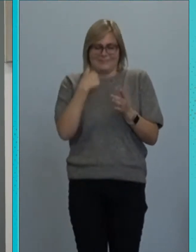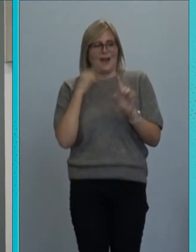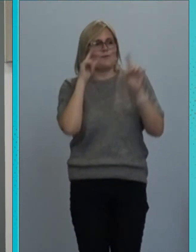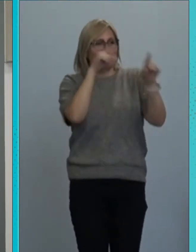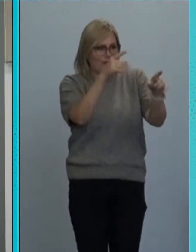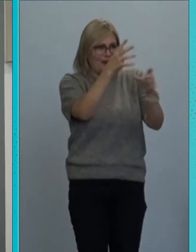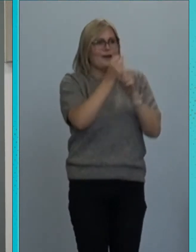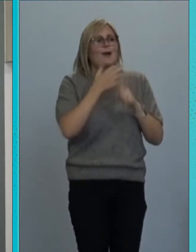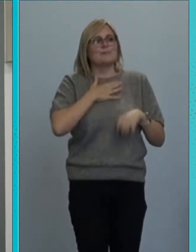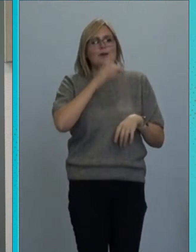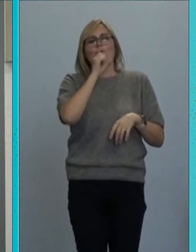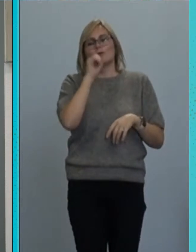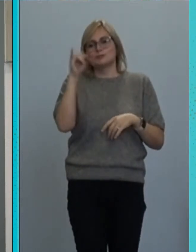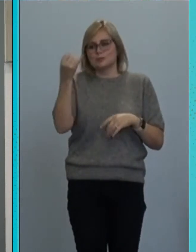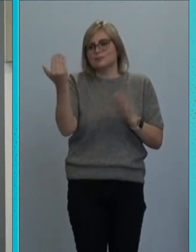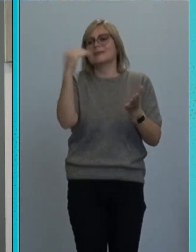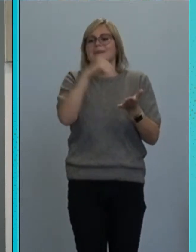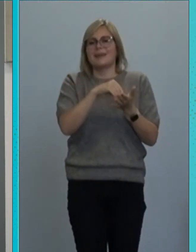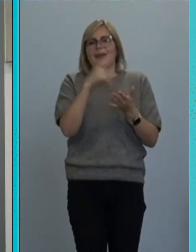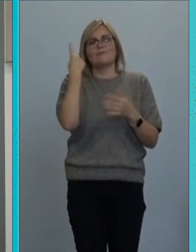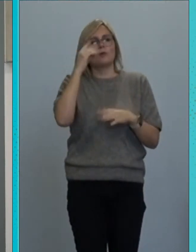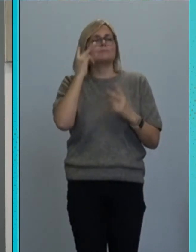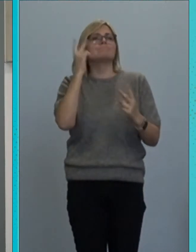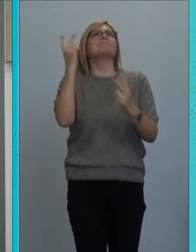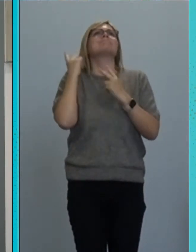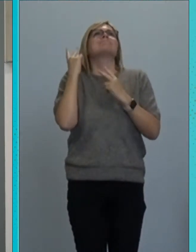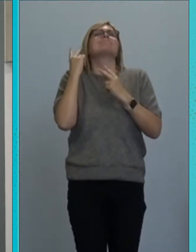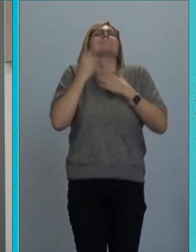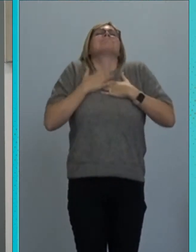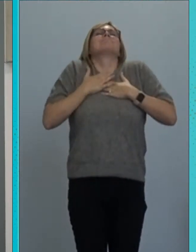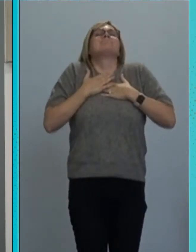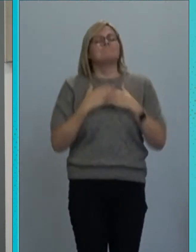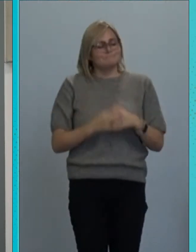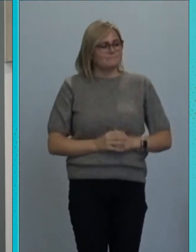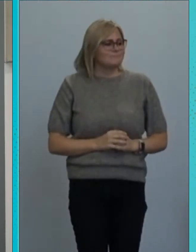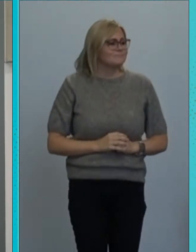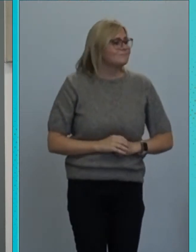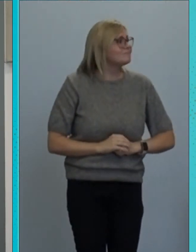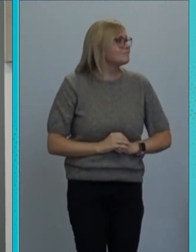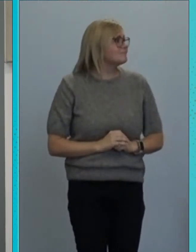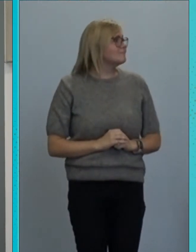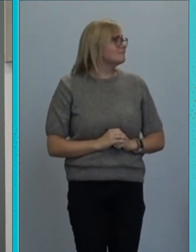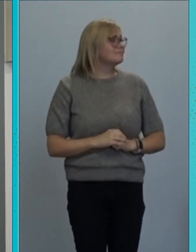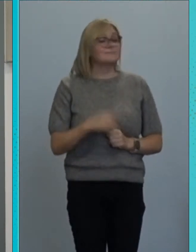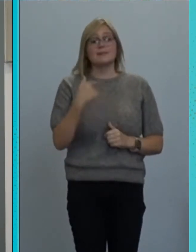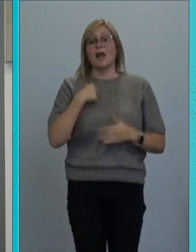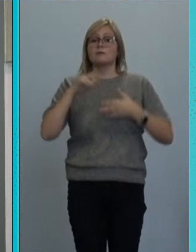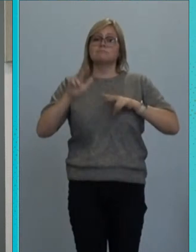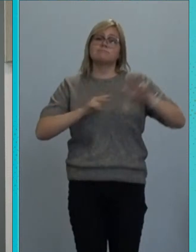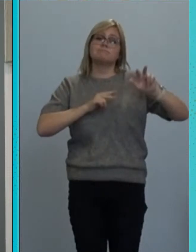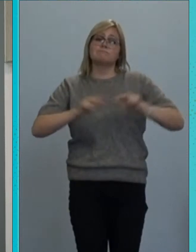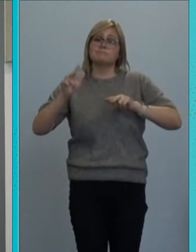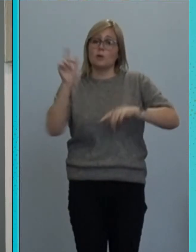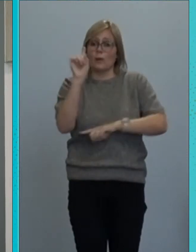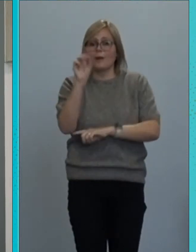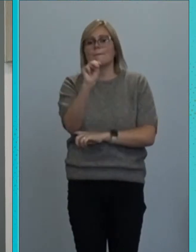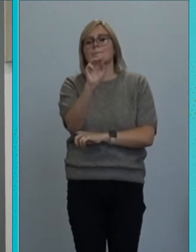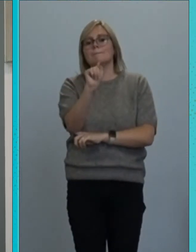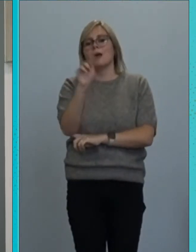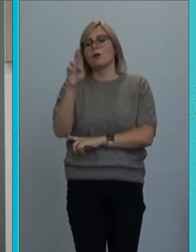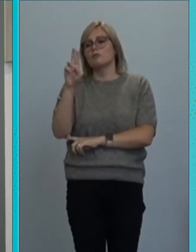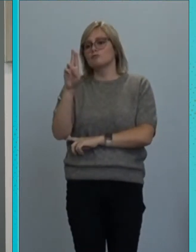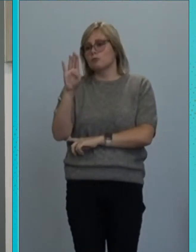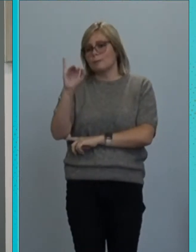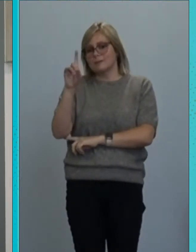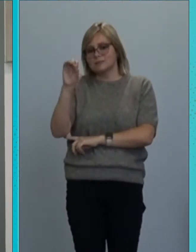freshly squeezed just for old time's sake. I hiked up Mount Rubidoux countless times, and